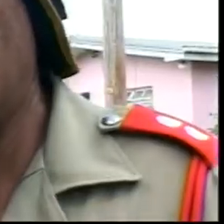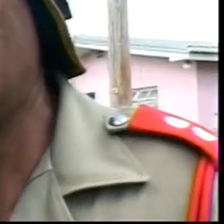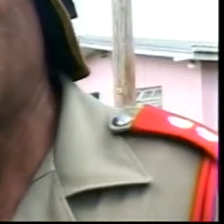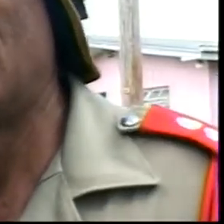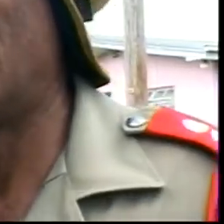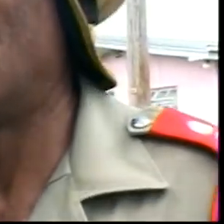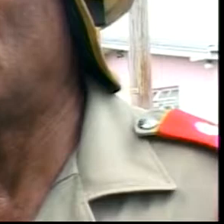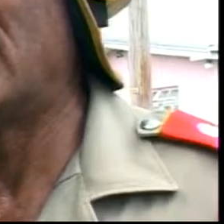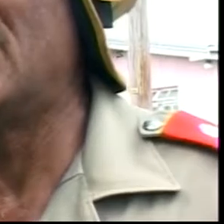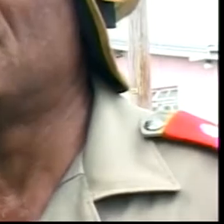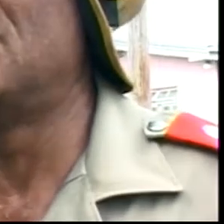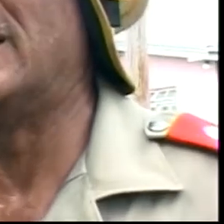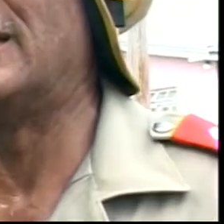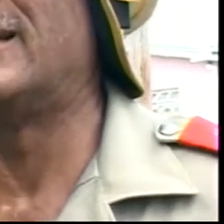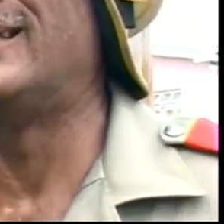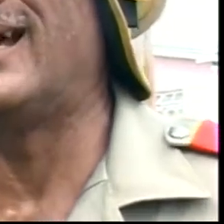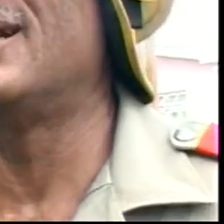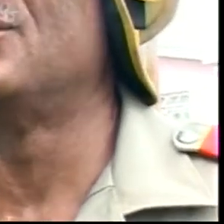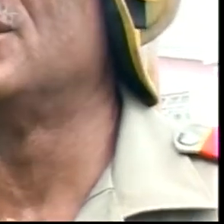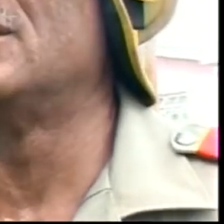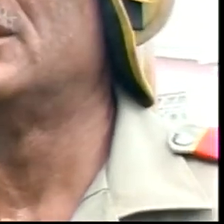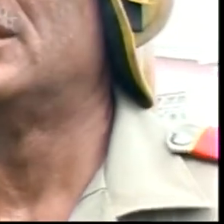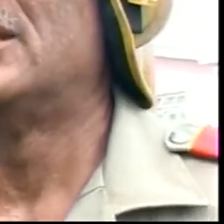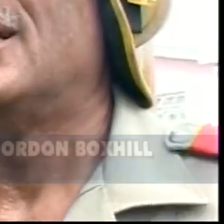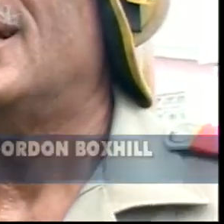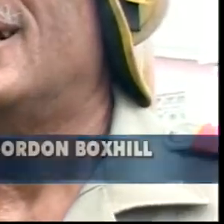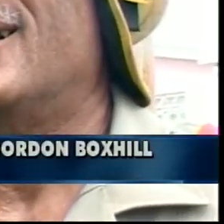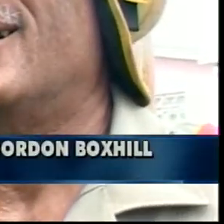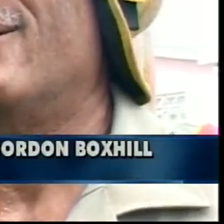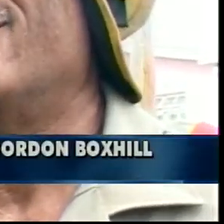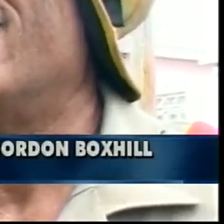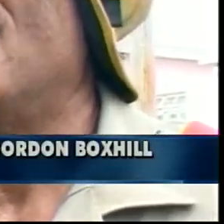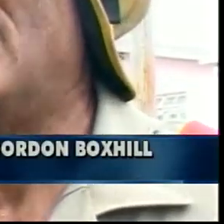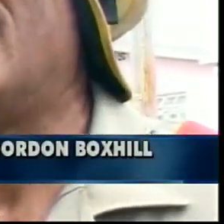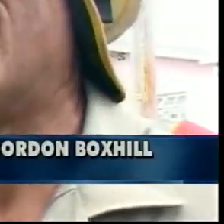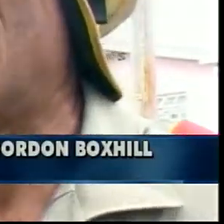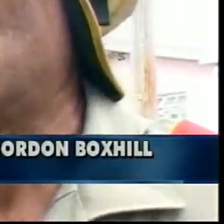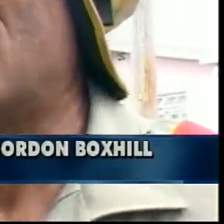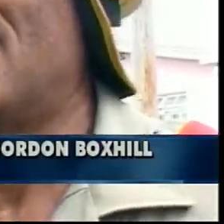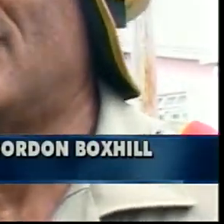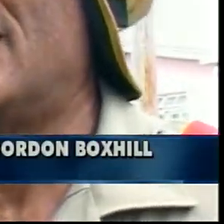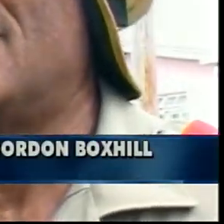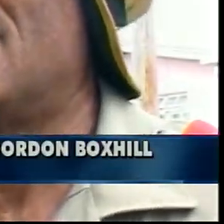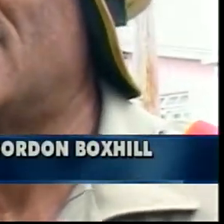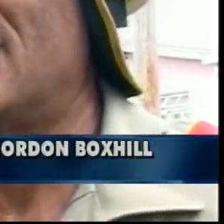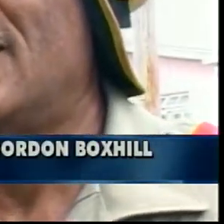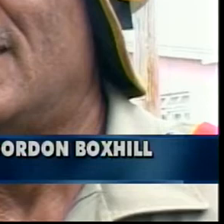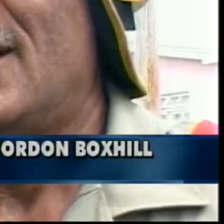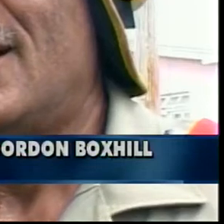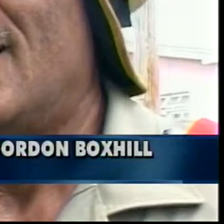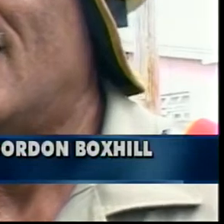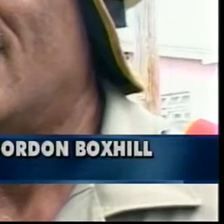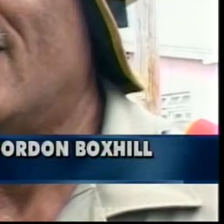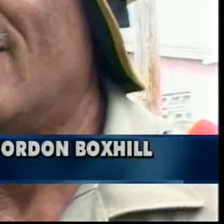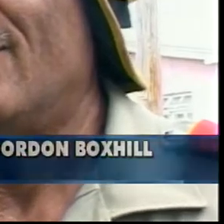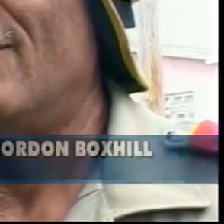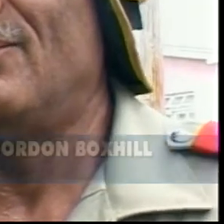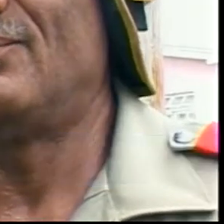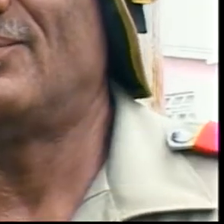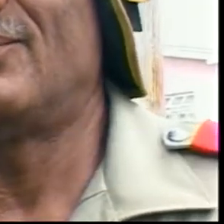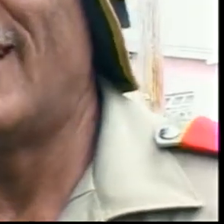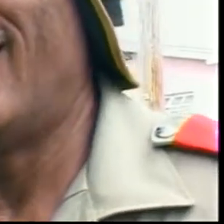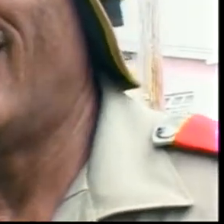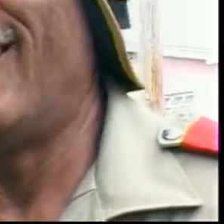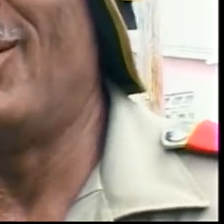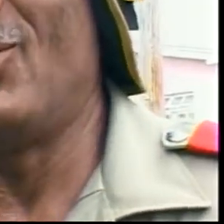We managed to locate 1 hydrant, but that hydrant, we didn't get any water from that hydrant, so